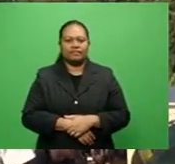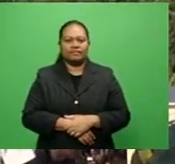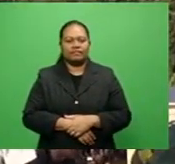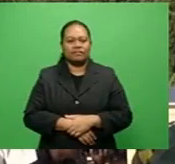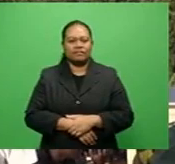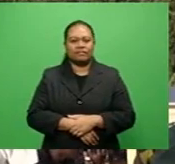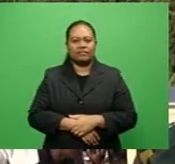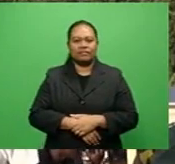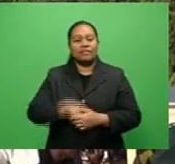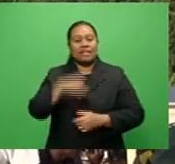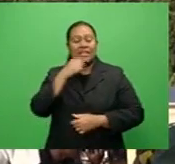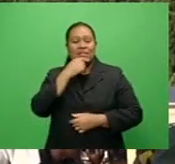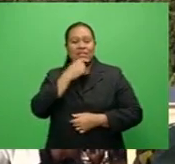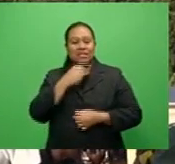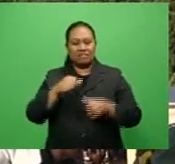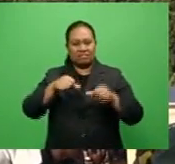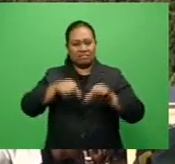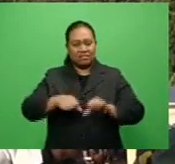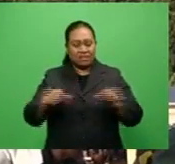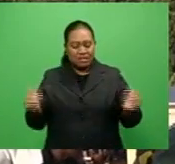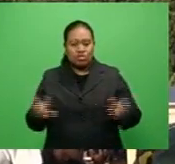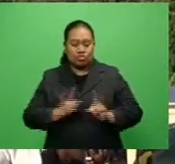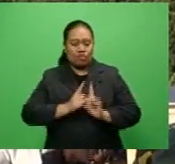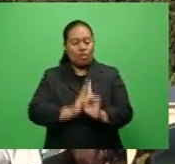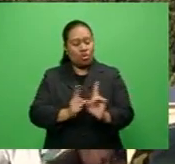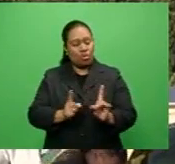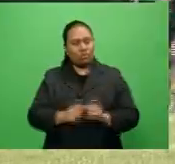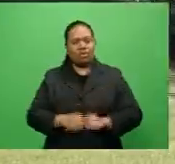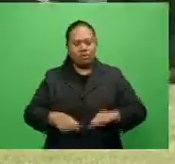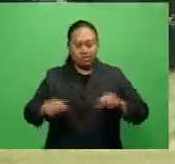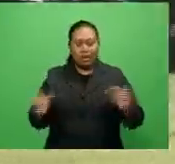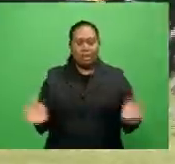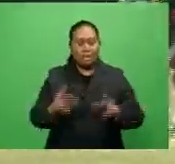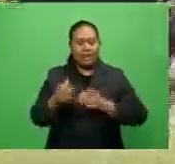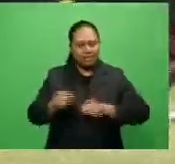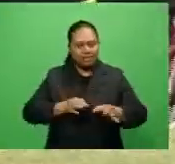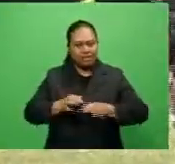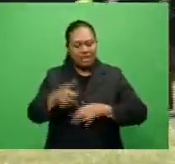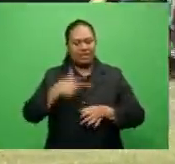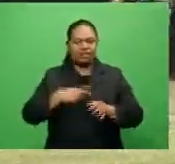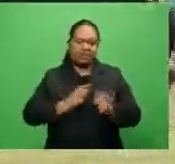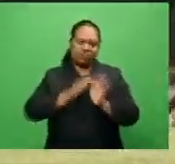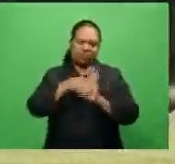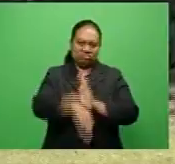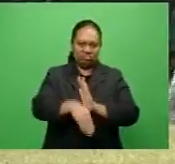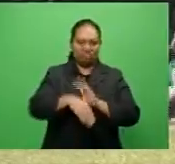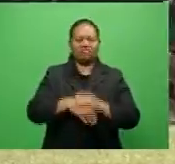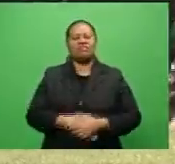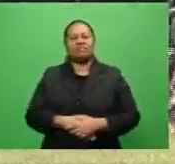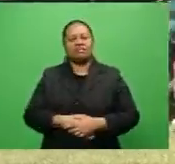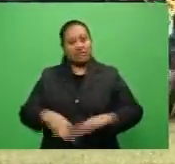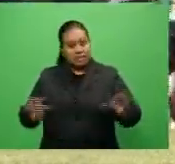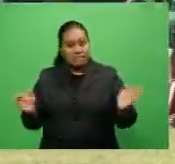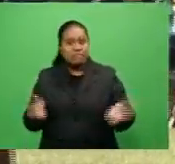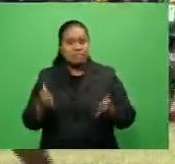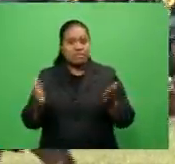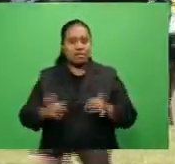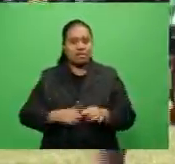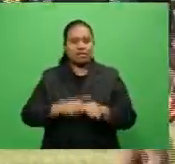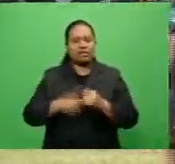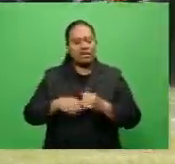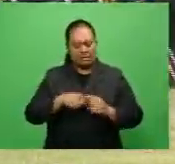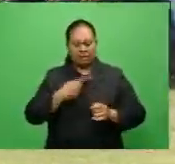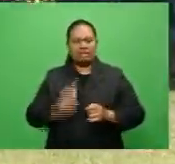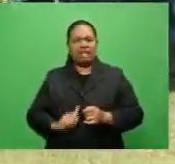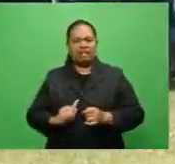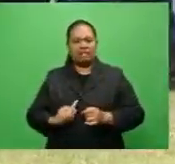The boys failed to execute the game plan, which in turn led to our downfall. Players in the end played for themselves and